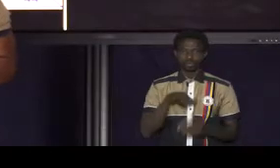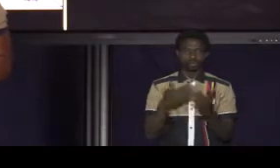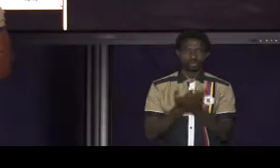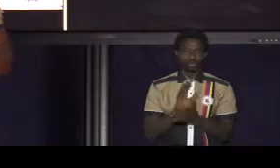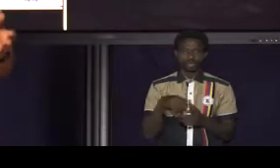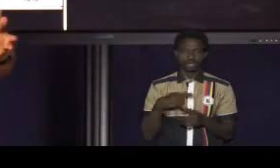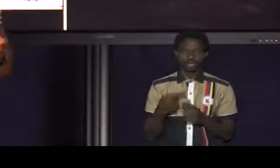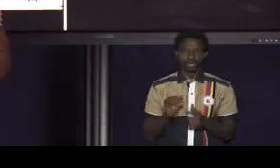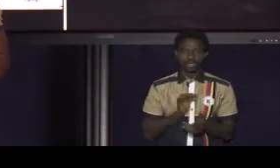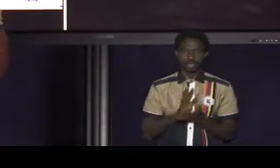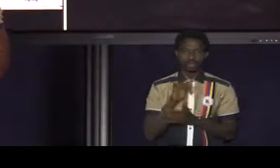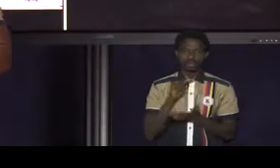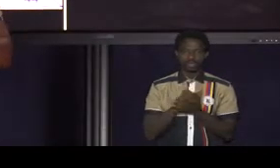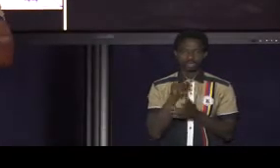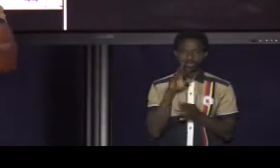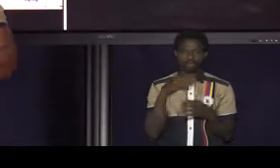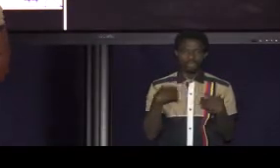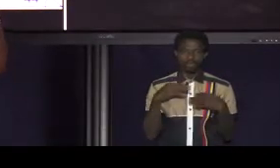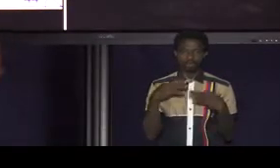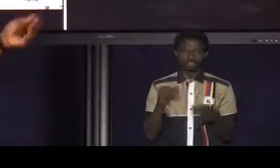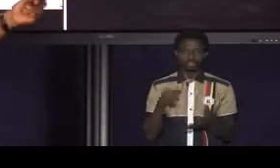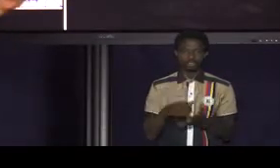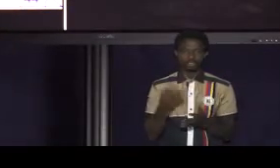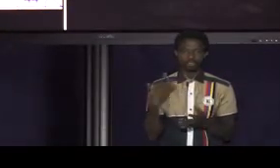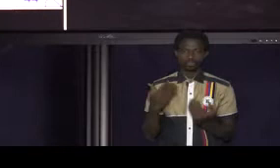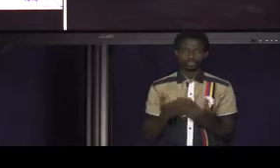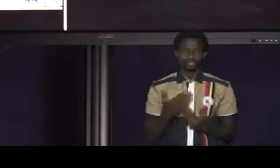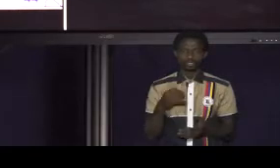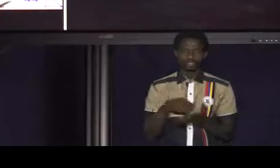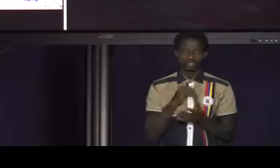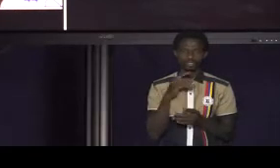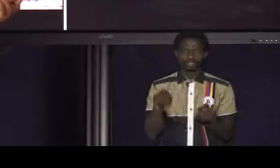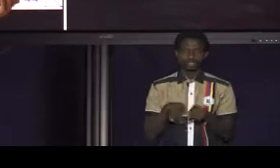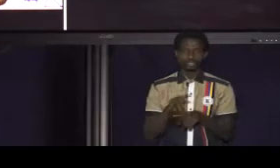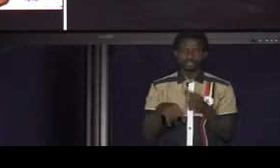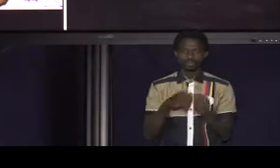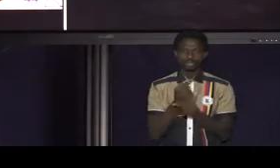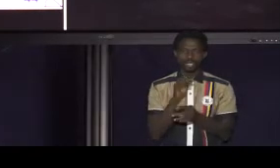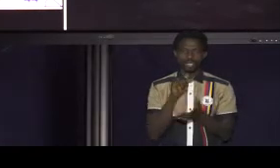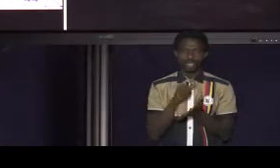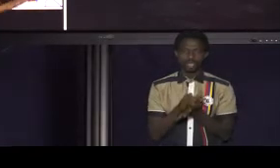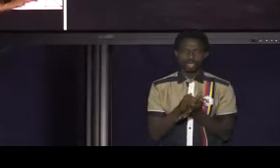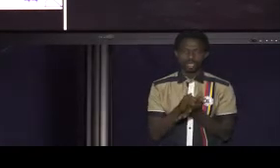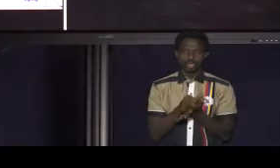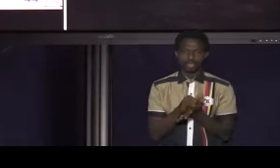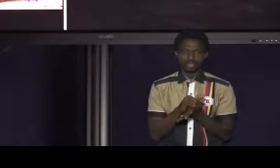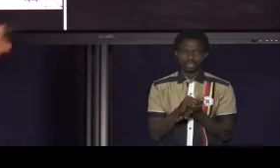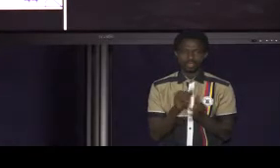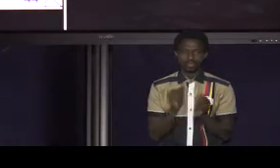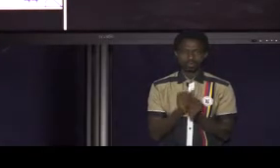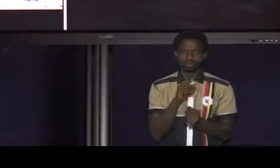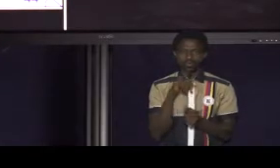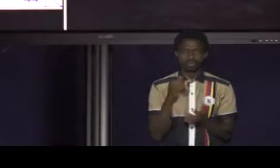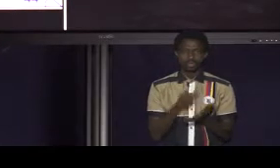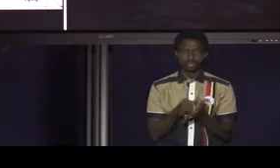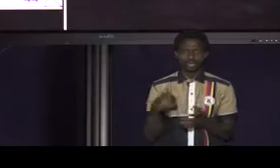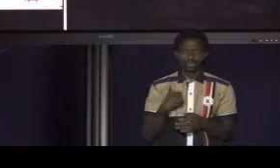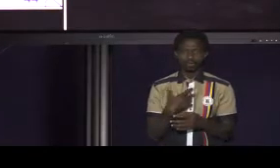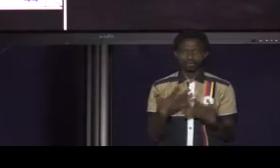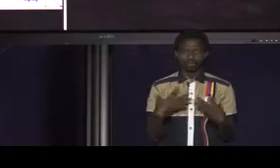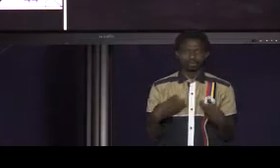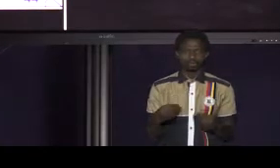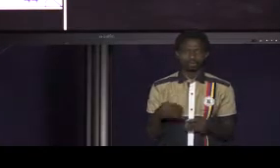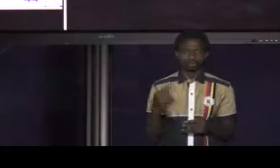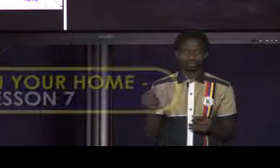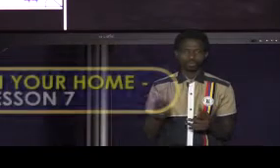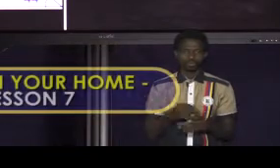Alrighty then, I believe that you're done. It was easy because it's of the same type the same type with the one that we solved the first